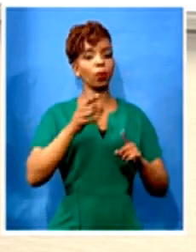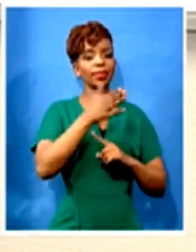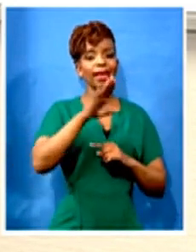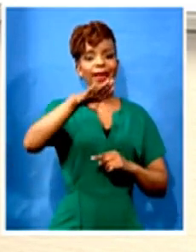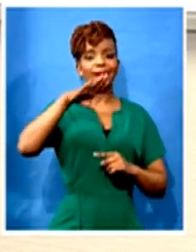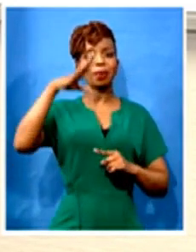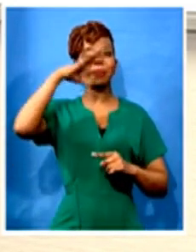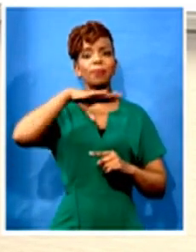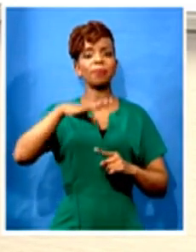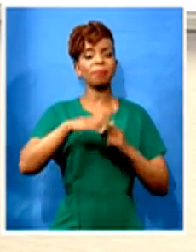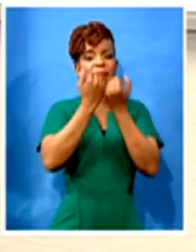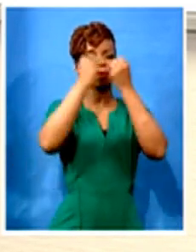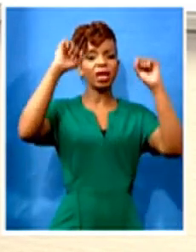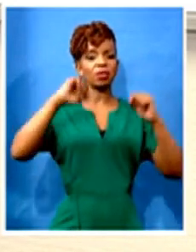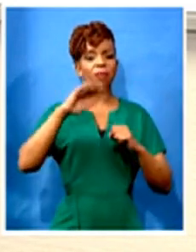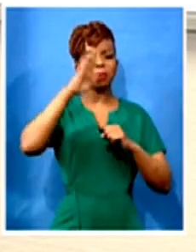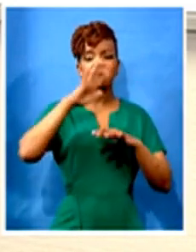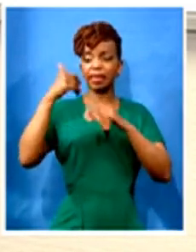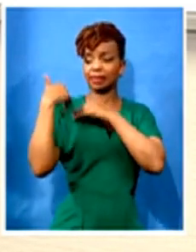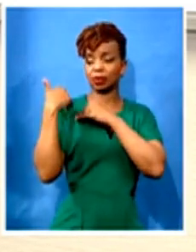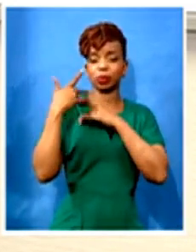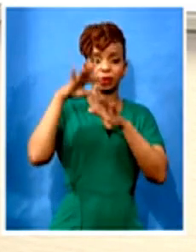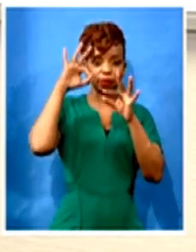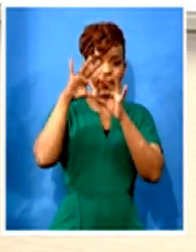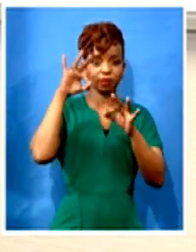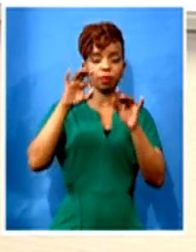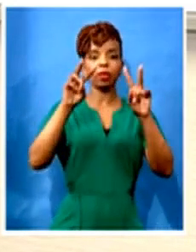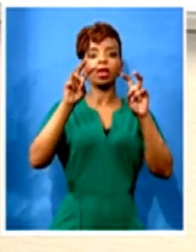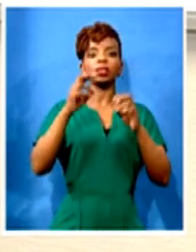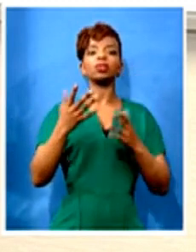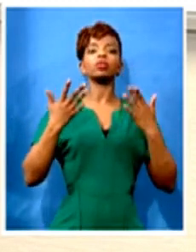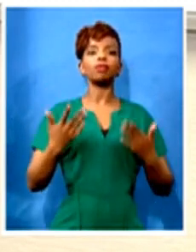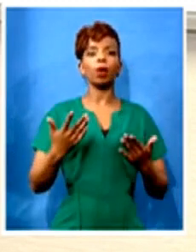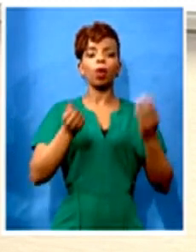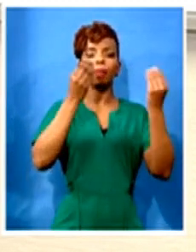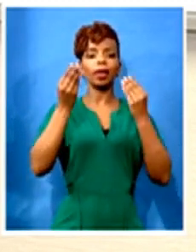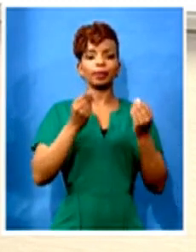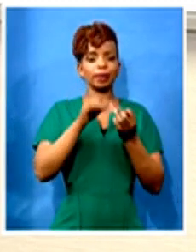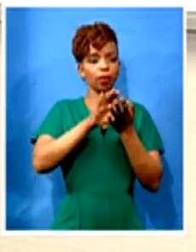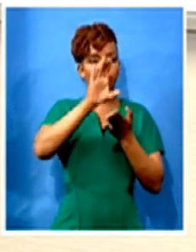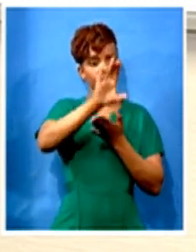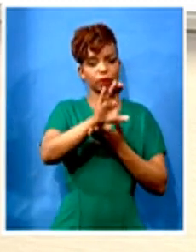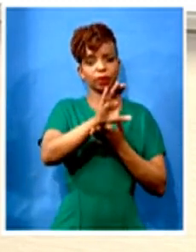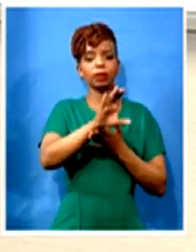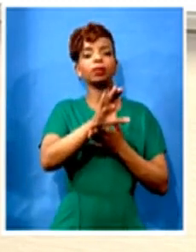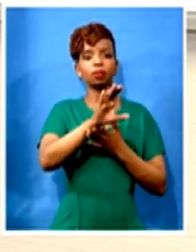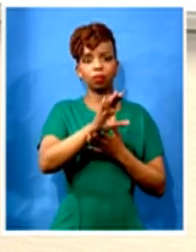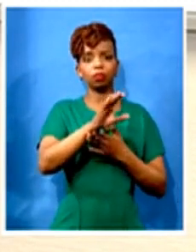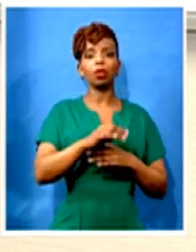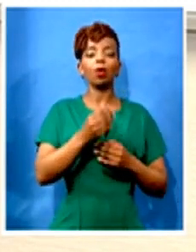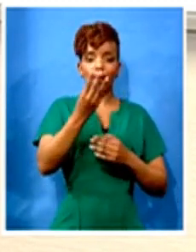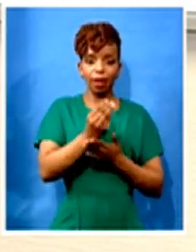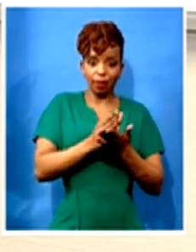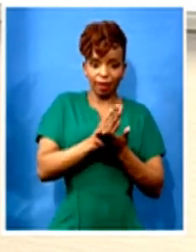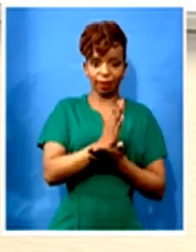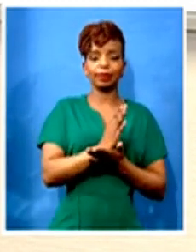the issue of monetary compensation to the British white settlers. We have a right actually to speak about issues of other